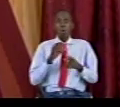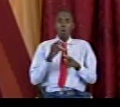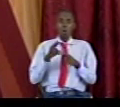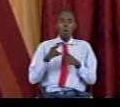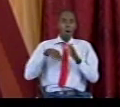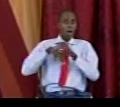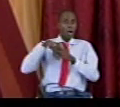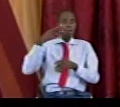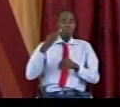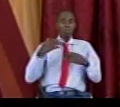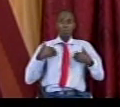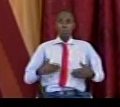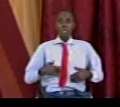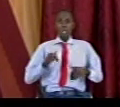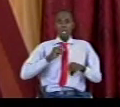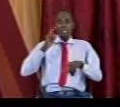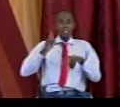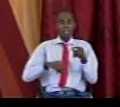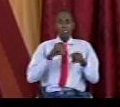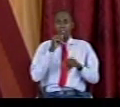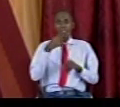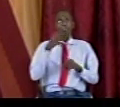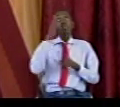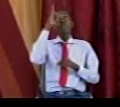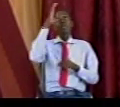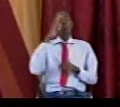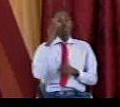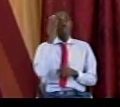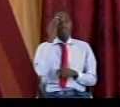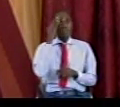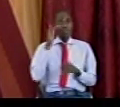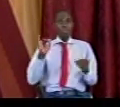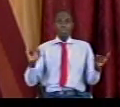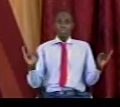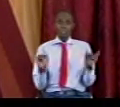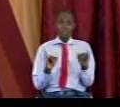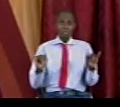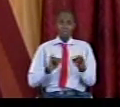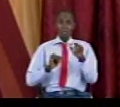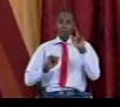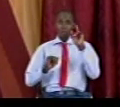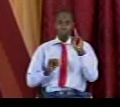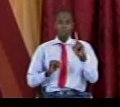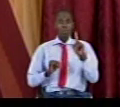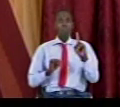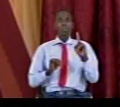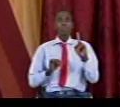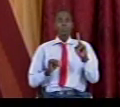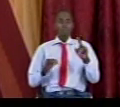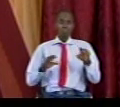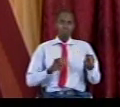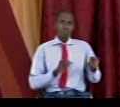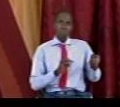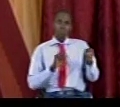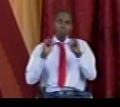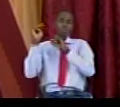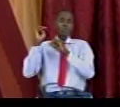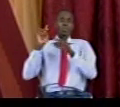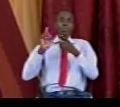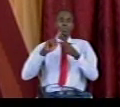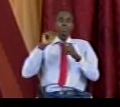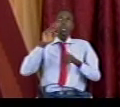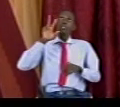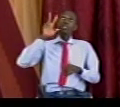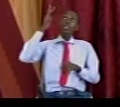body, I cannot tell, God knoweth, such an one caught up to the third heaven.